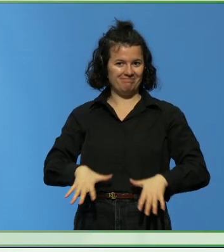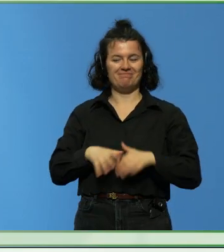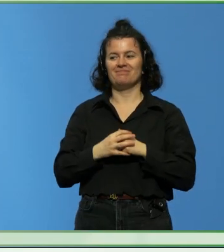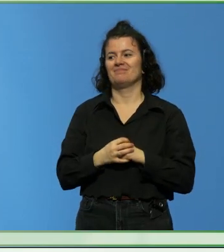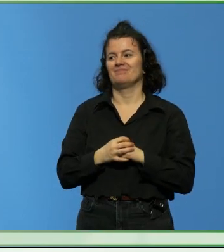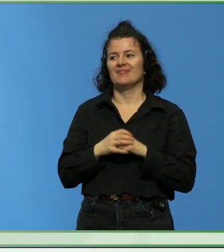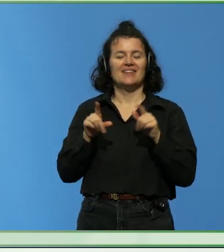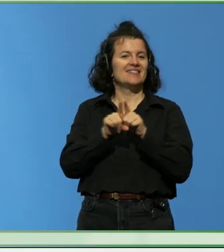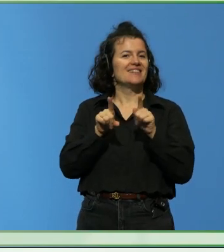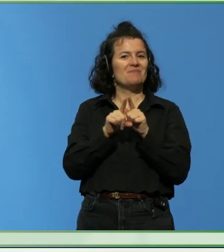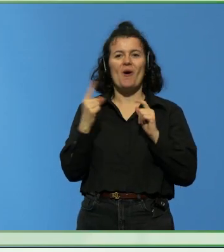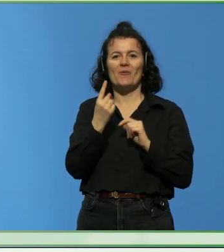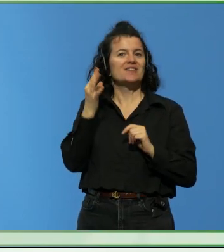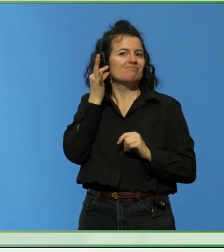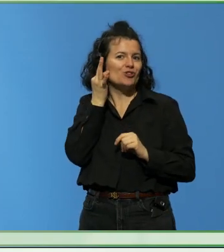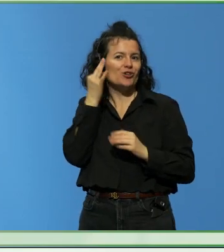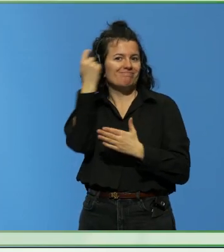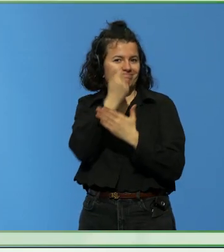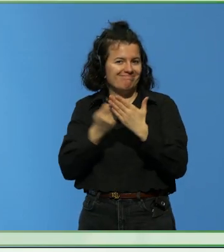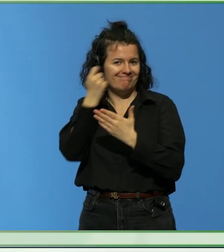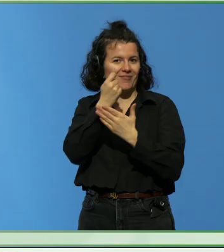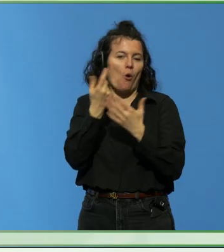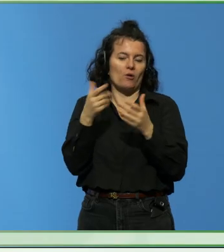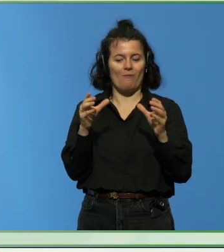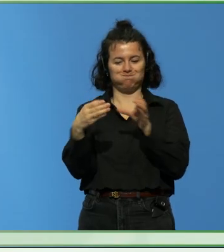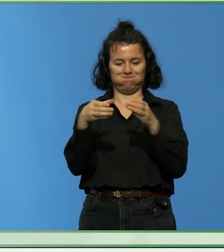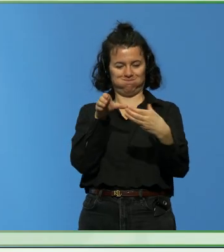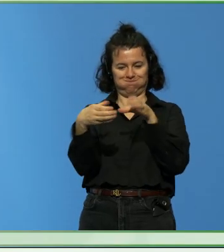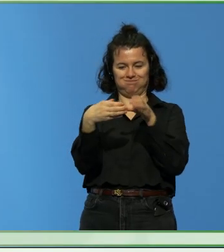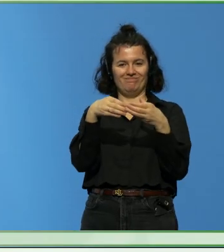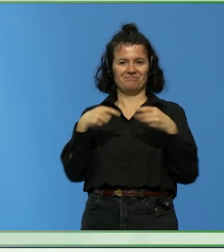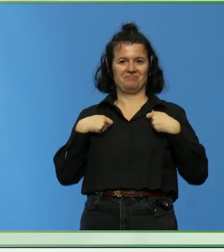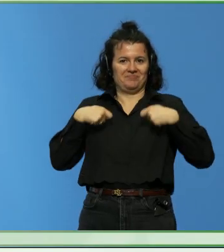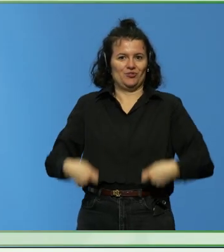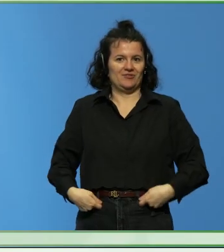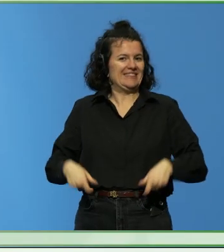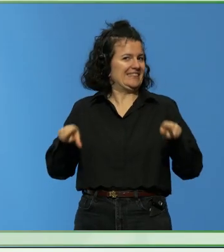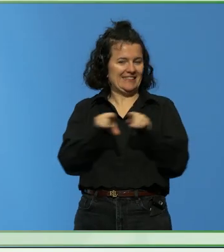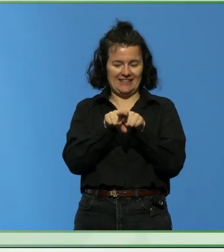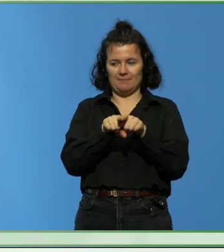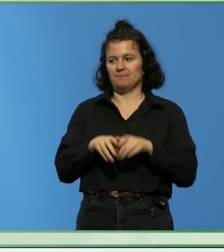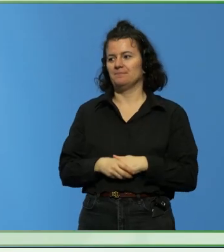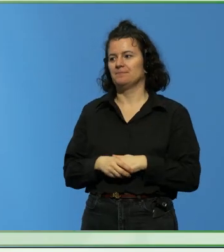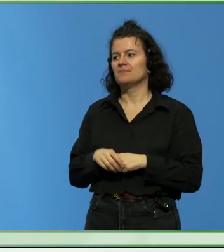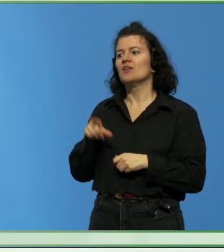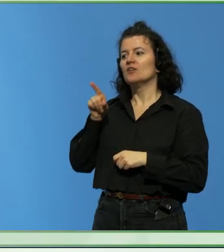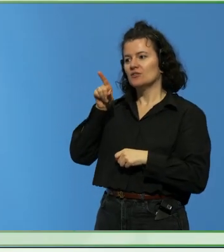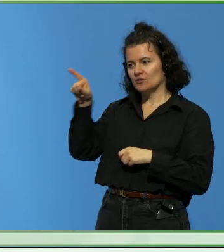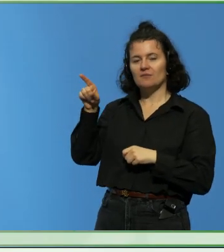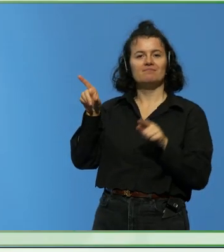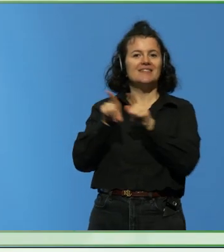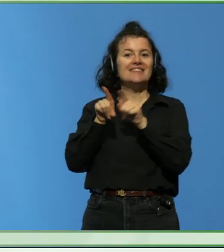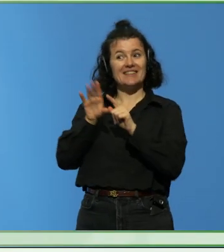of Vevanoa. She has removable clothes and underwear and a miniature period pack